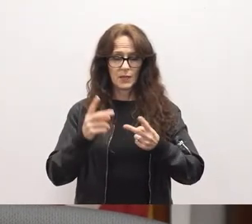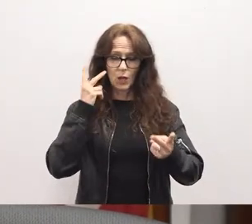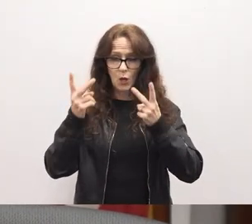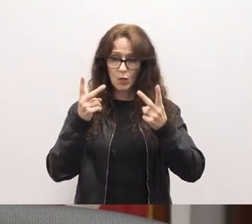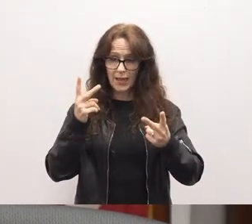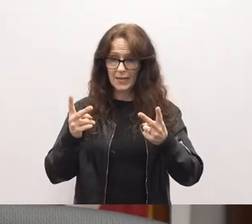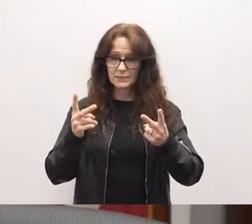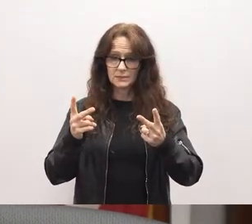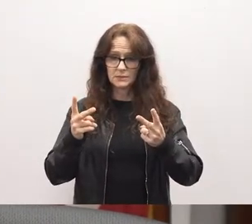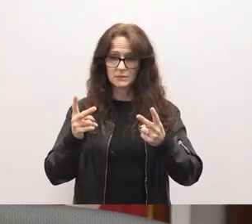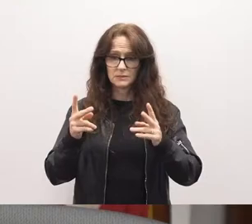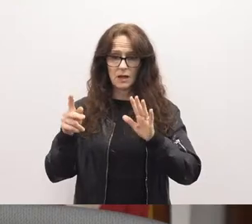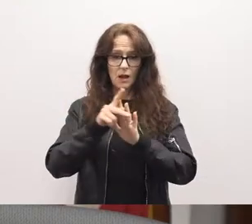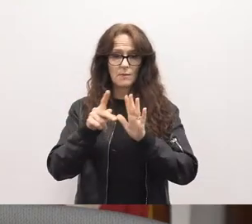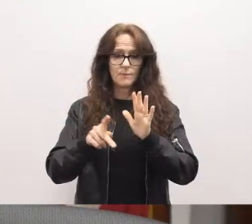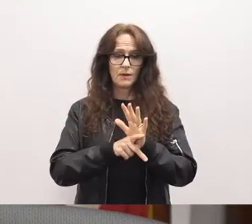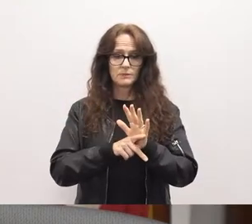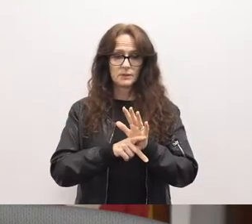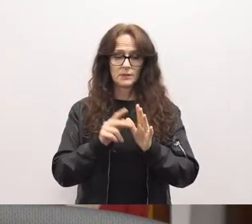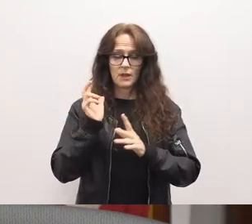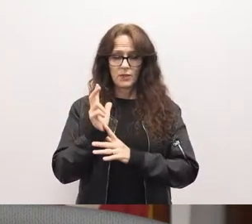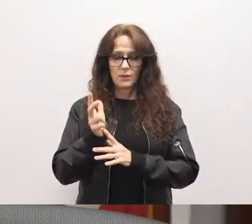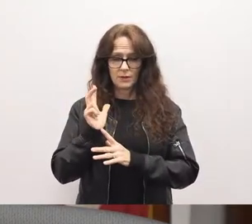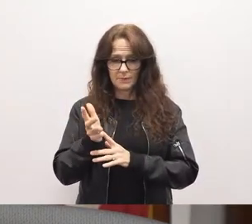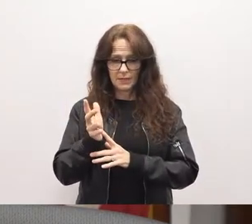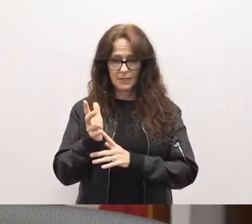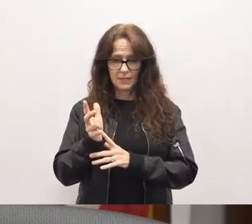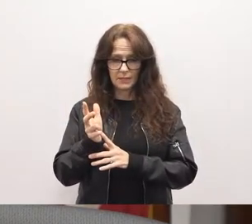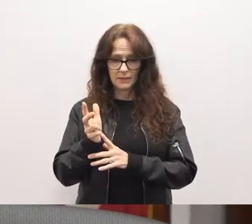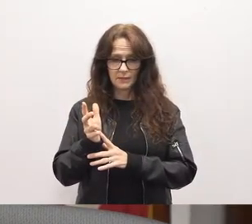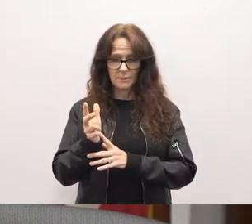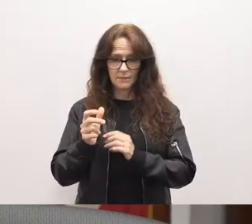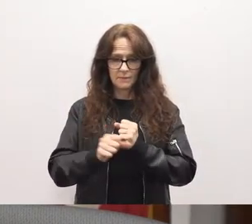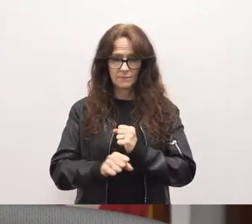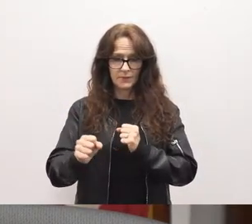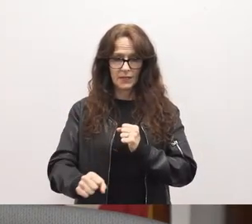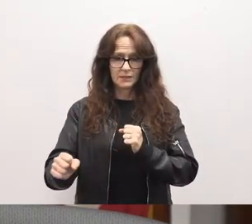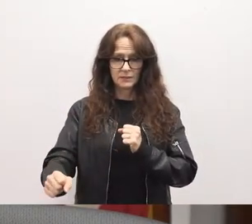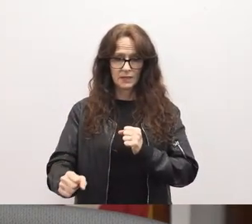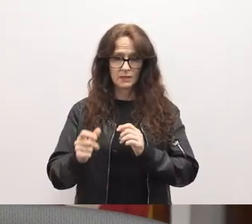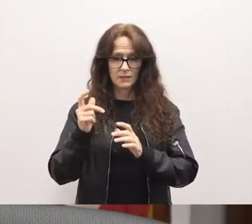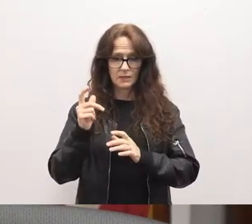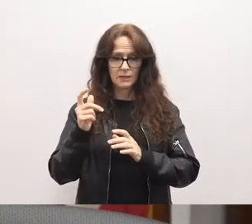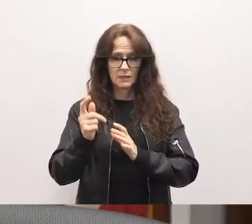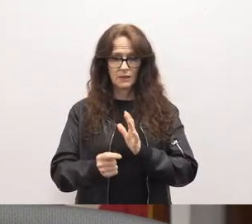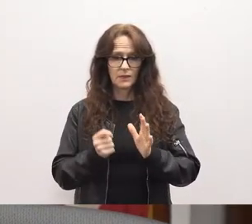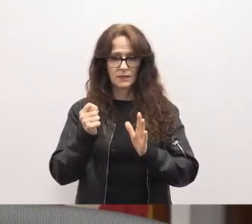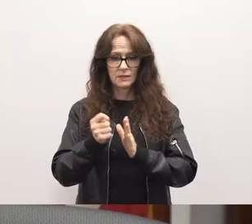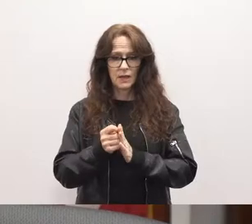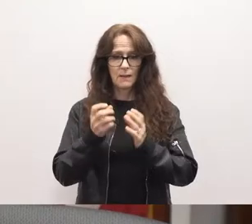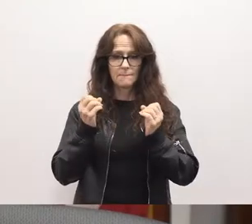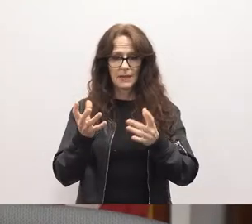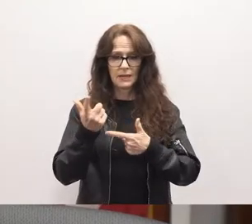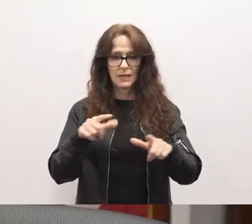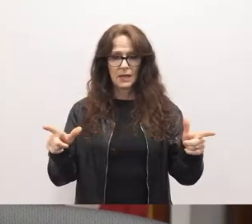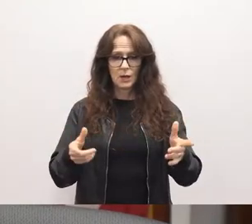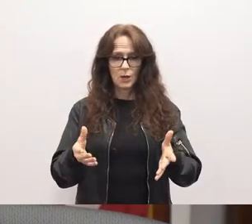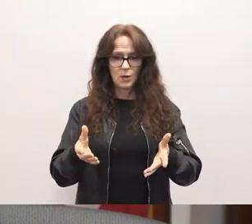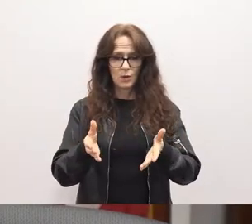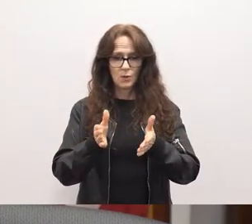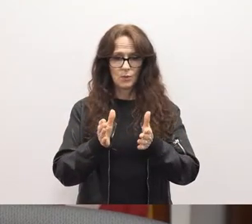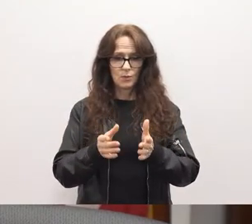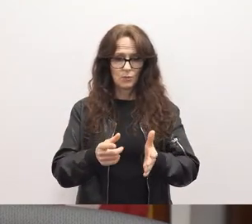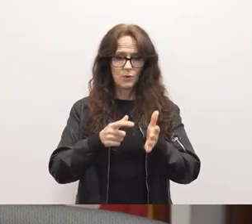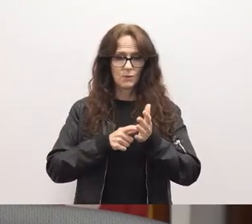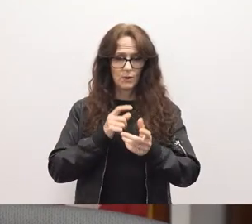our policy right now on the 3 minutes and extending the time. Many languages require more than